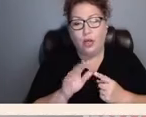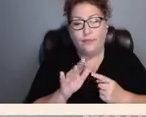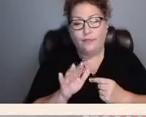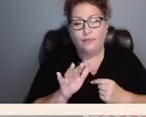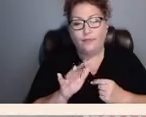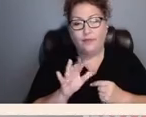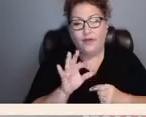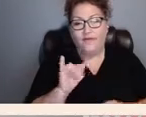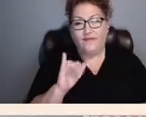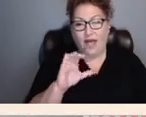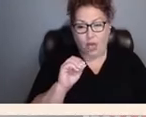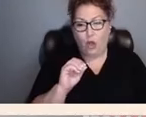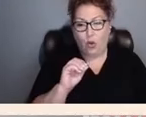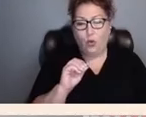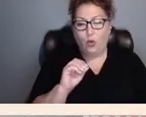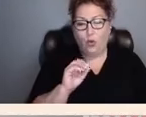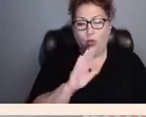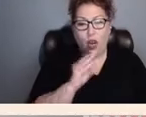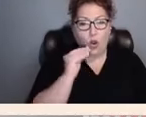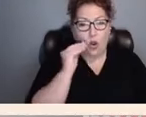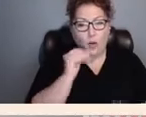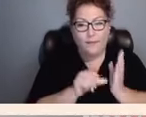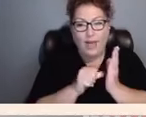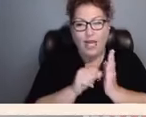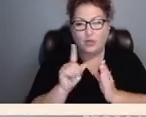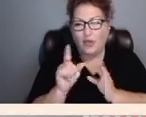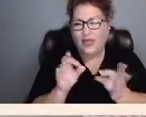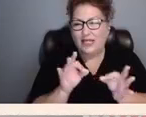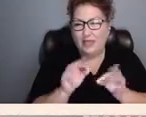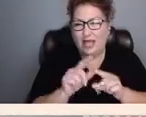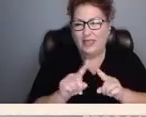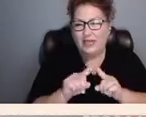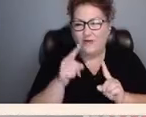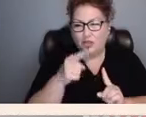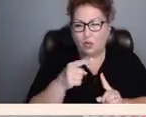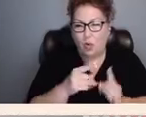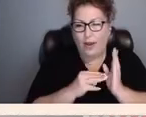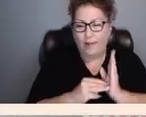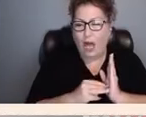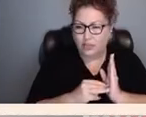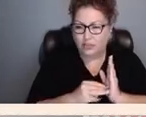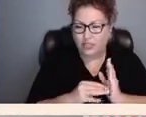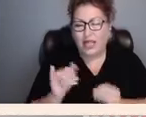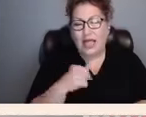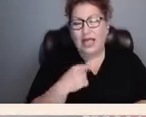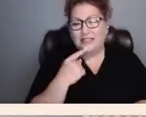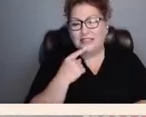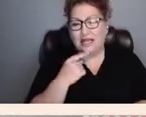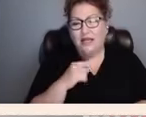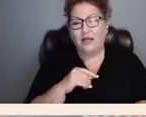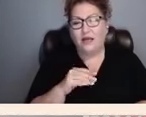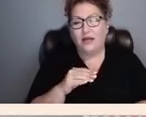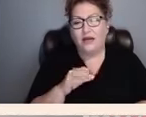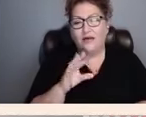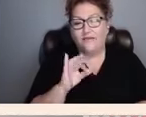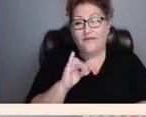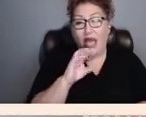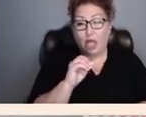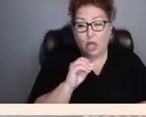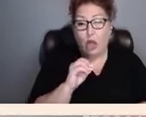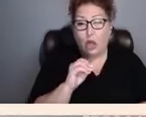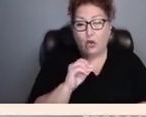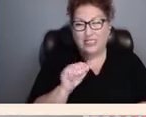FICO's homepage where they explain the different scoring models. Like I said, FICO 10 just came out, but a